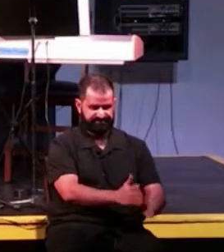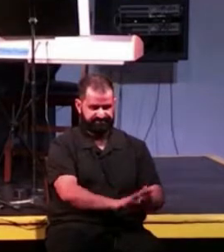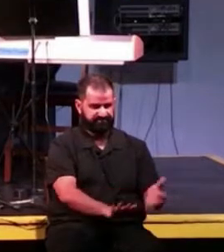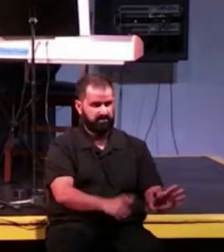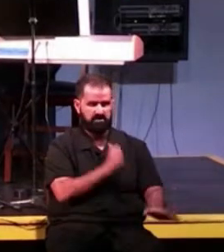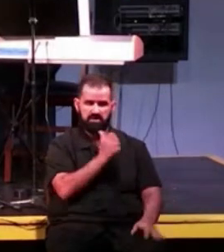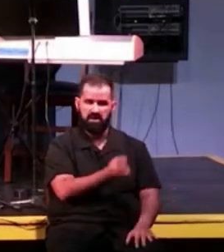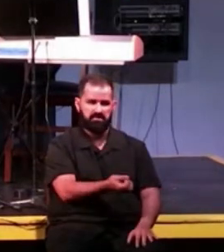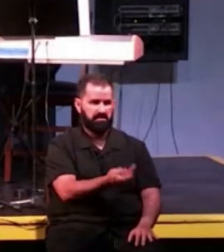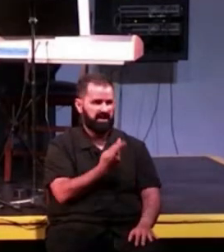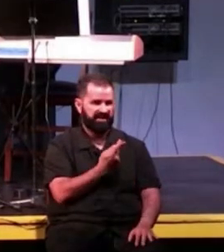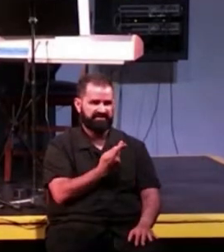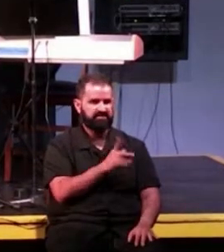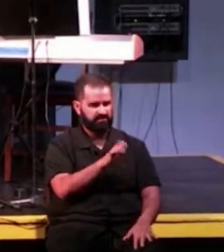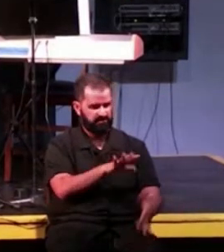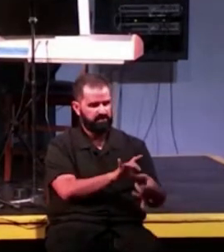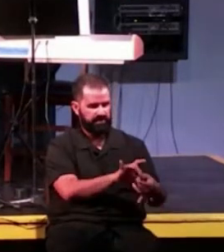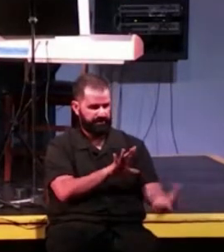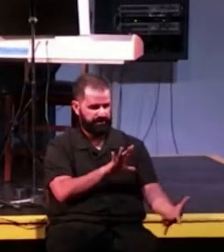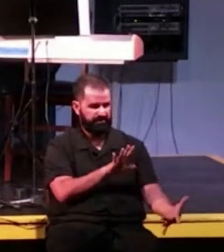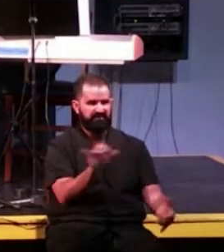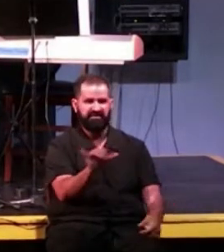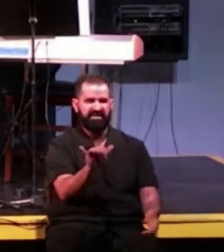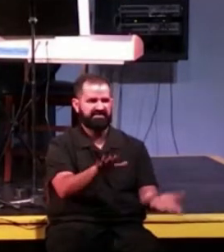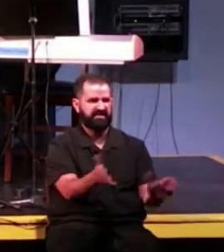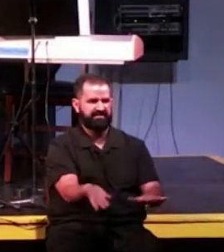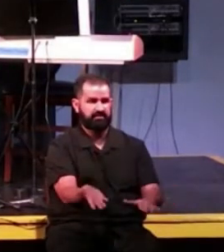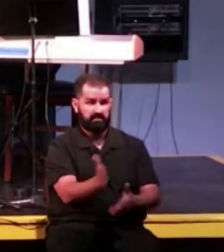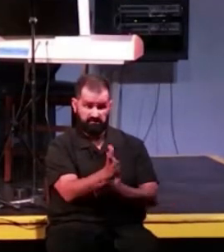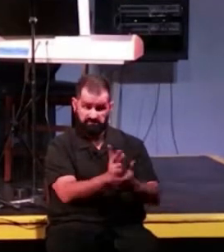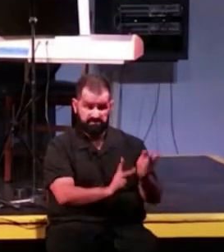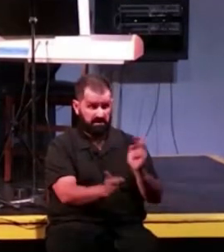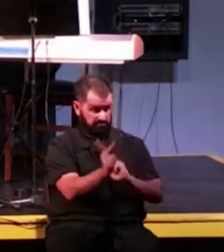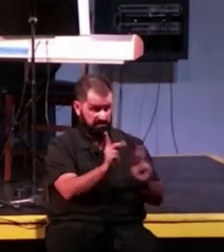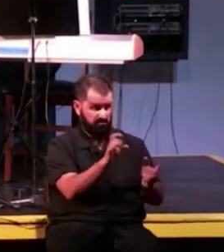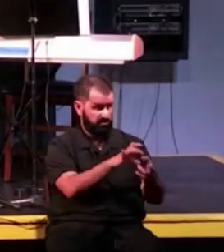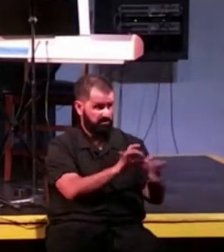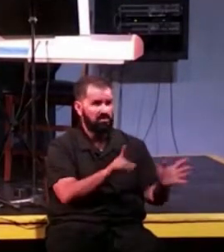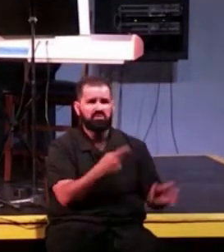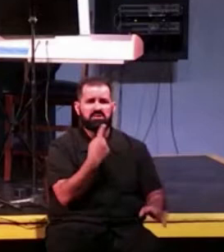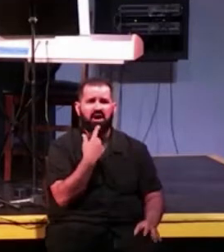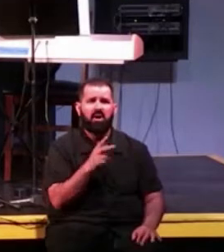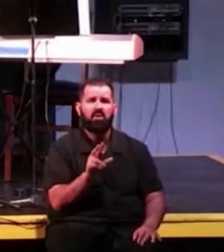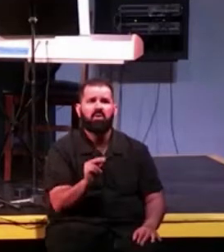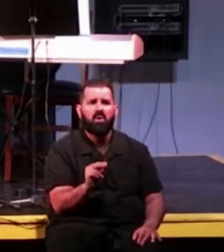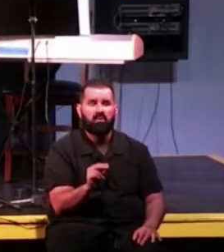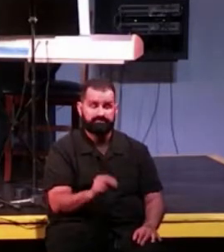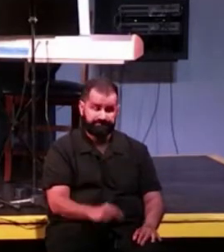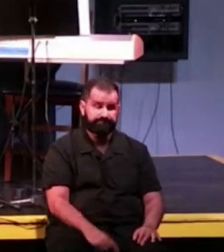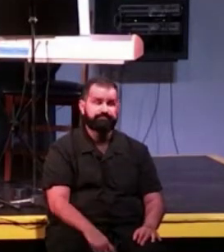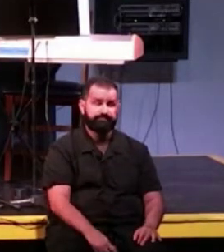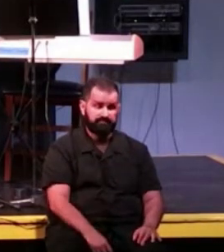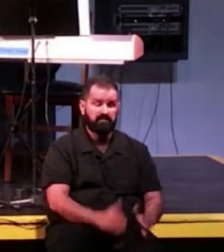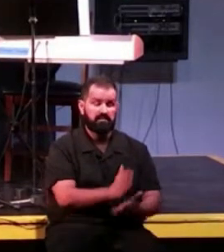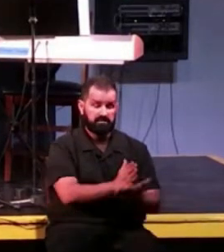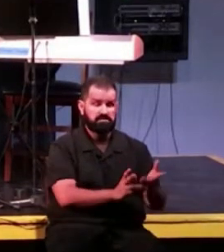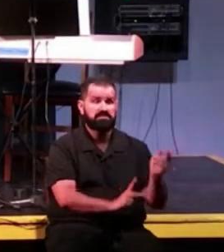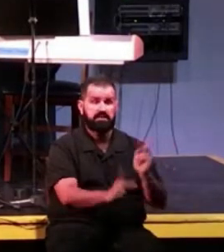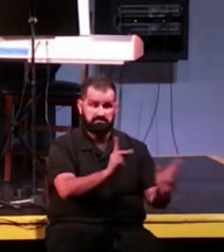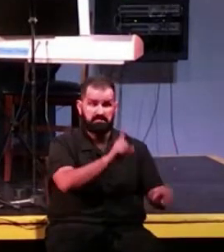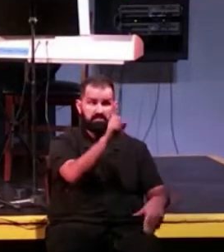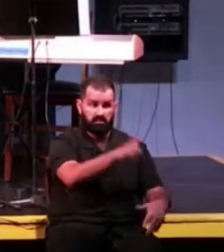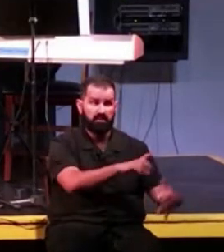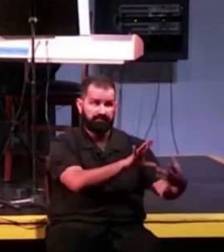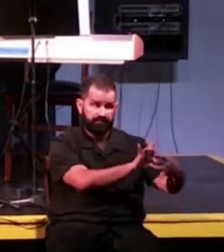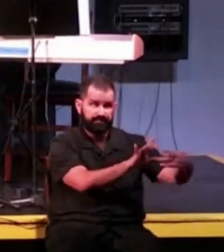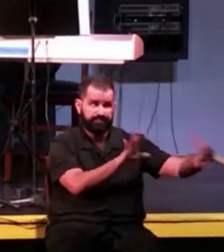back. They're dead to you. You're like, no, yes.